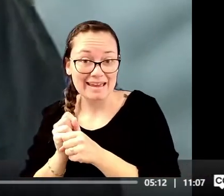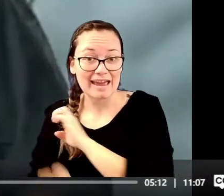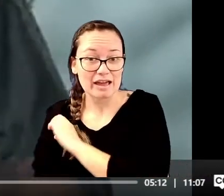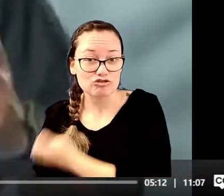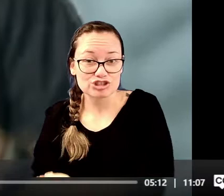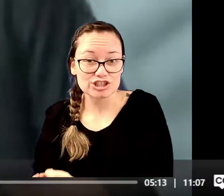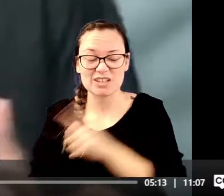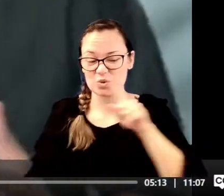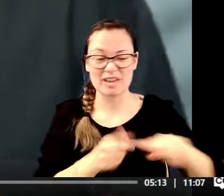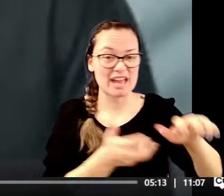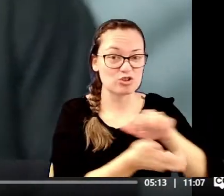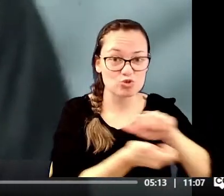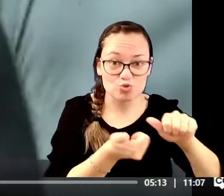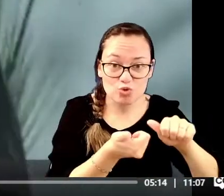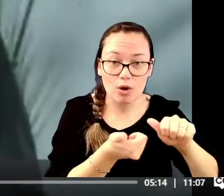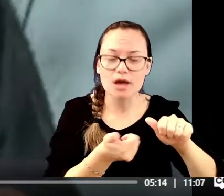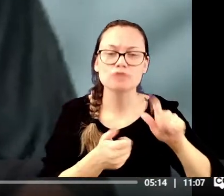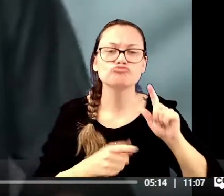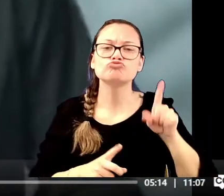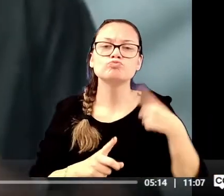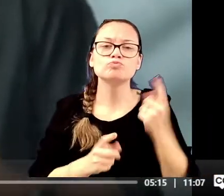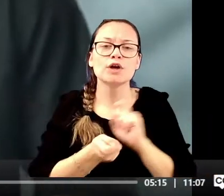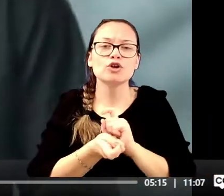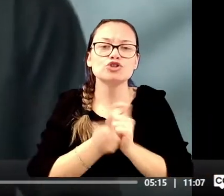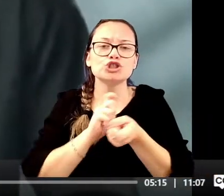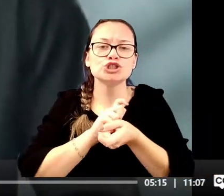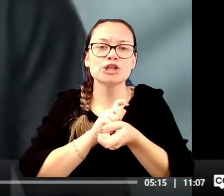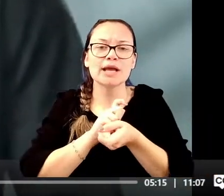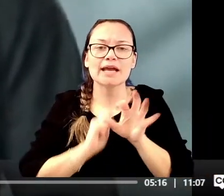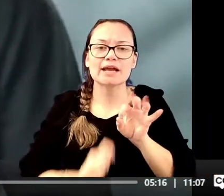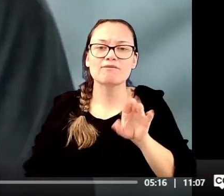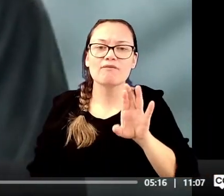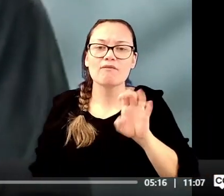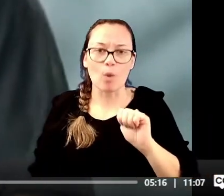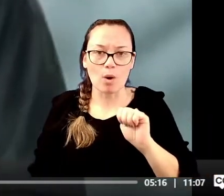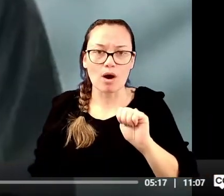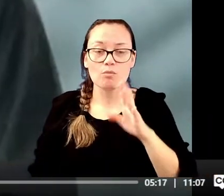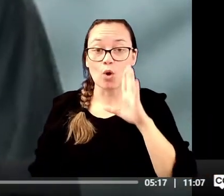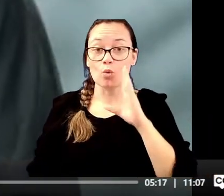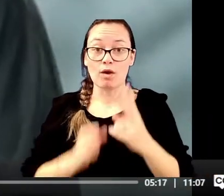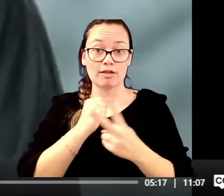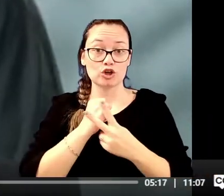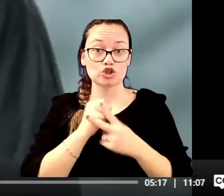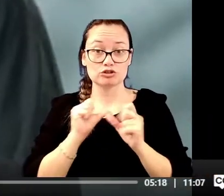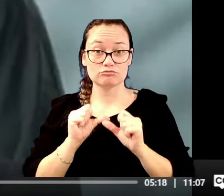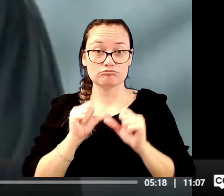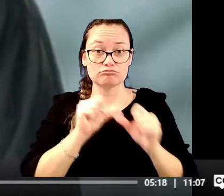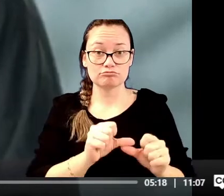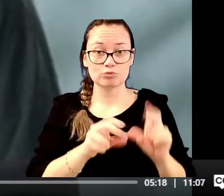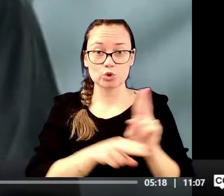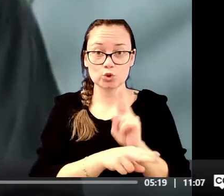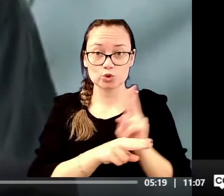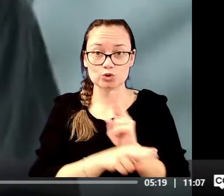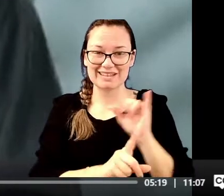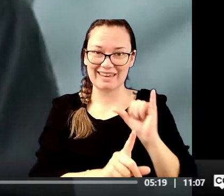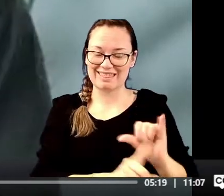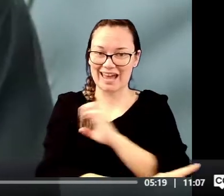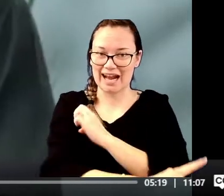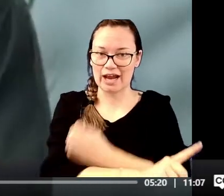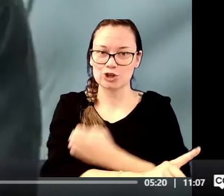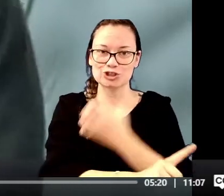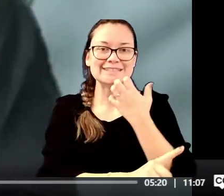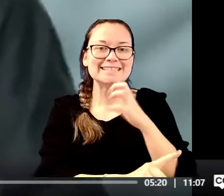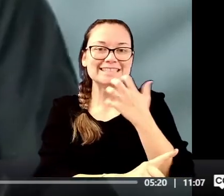energy, it's just changing forms, right? So we're conserving it, and that form that a lot of the energy is going to take is heat, because